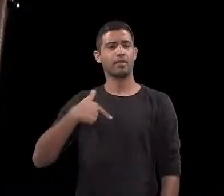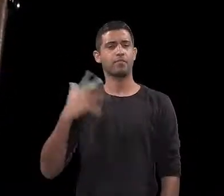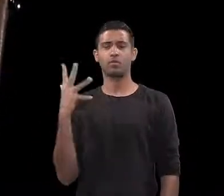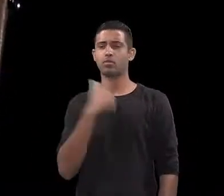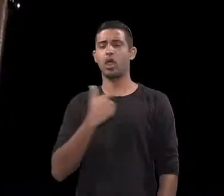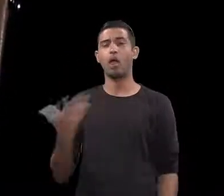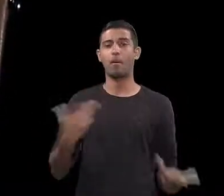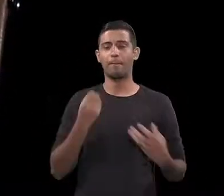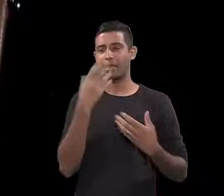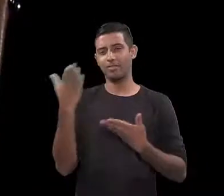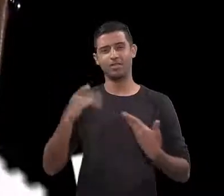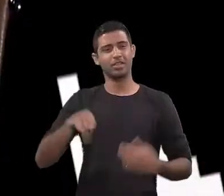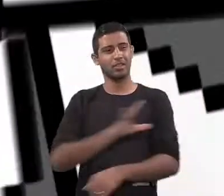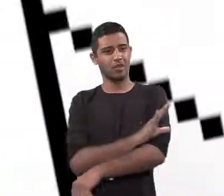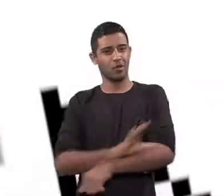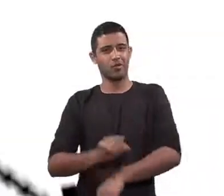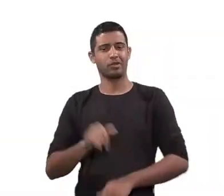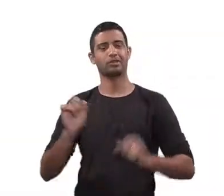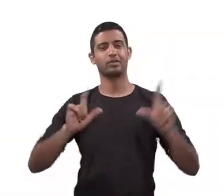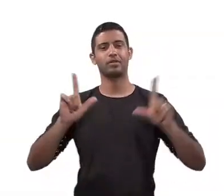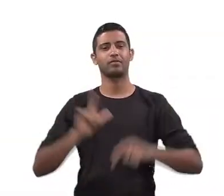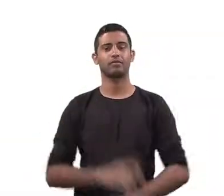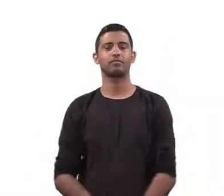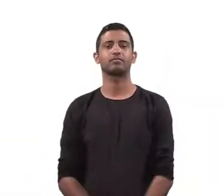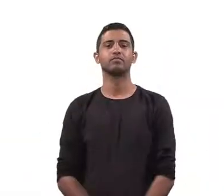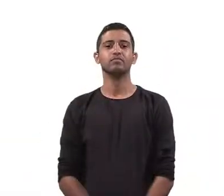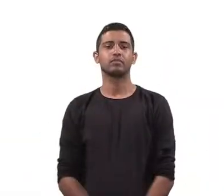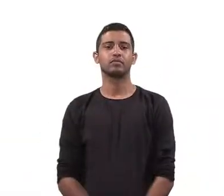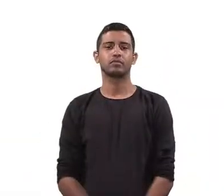Sejam bem-vindos ao Cutne na TV.